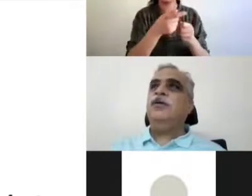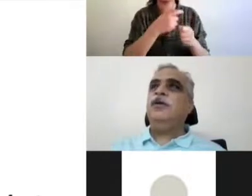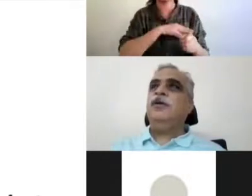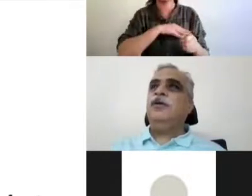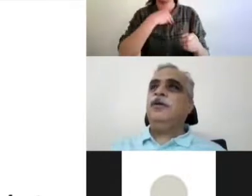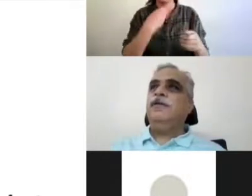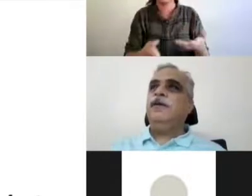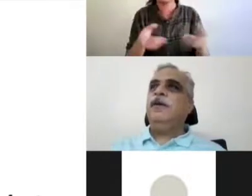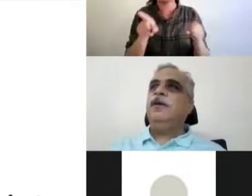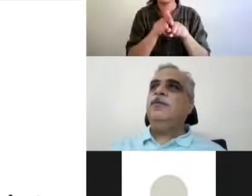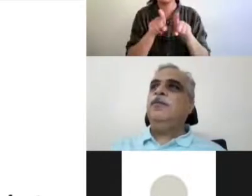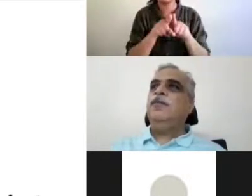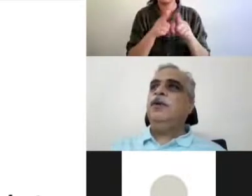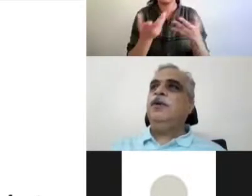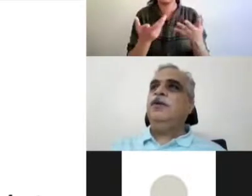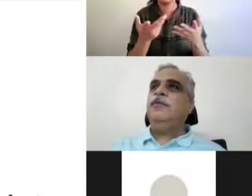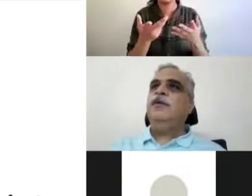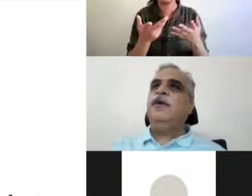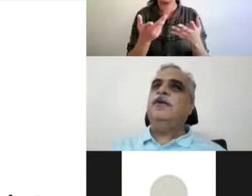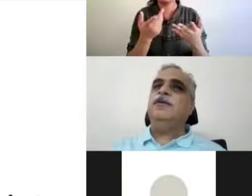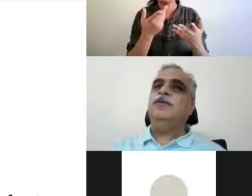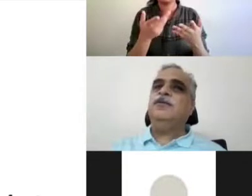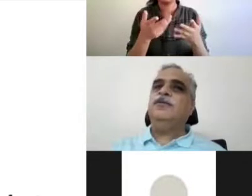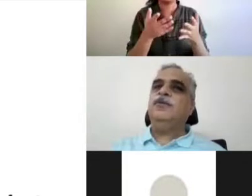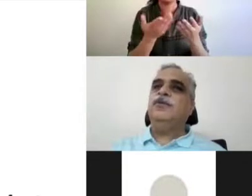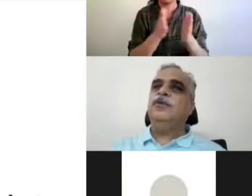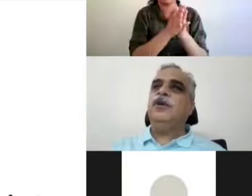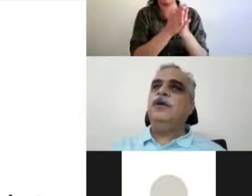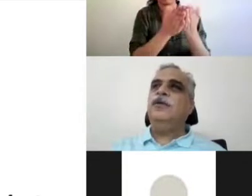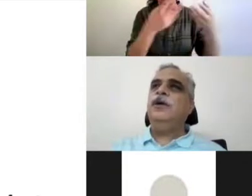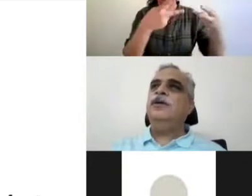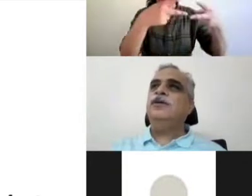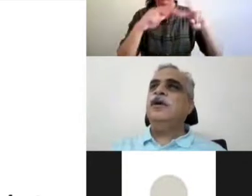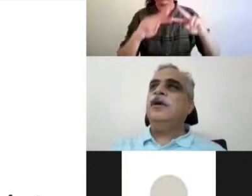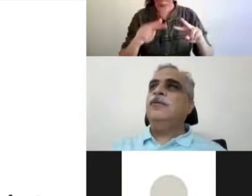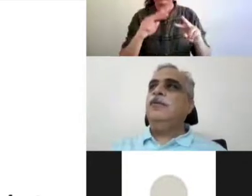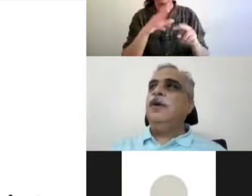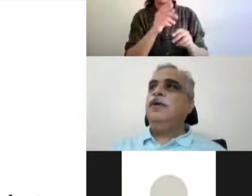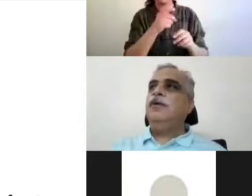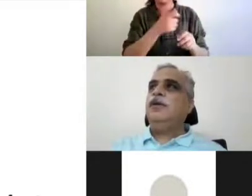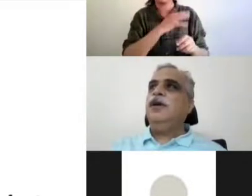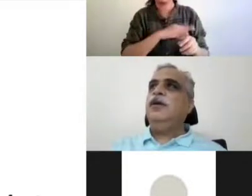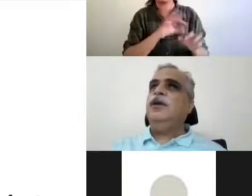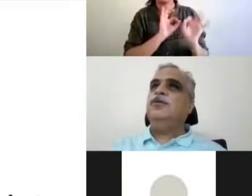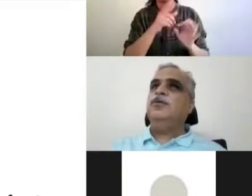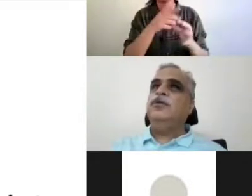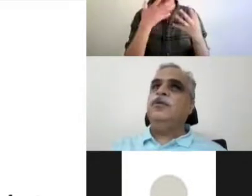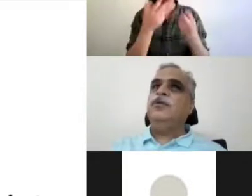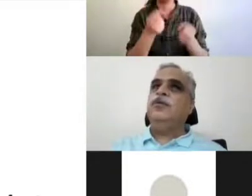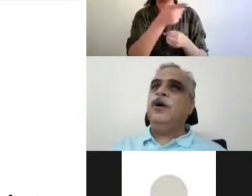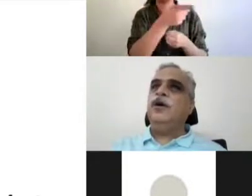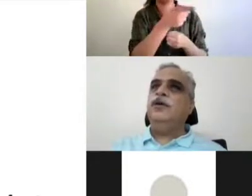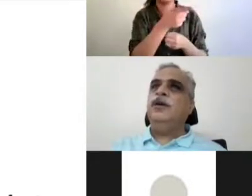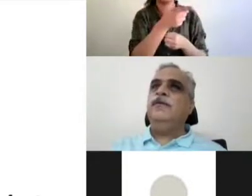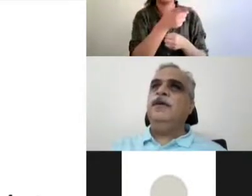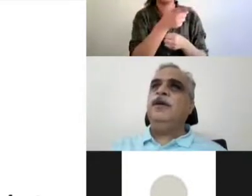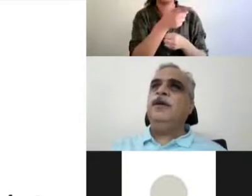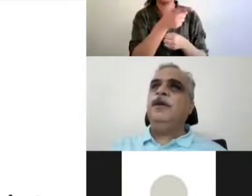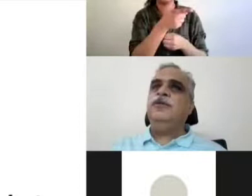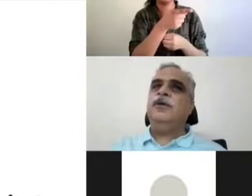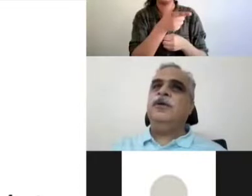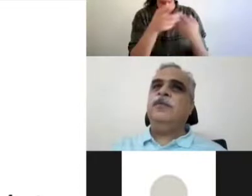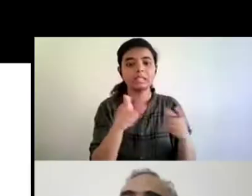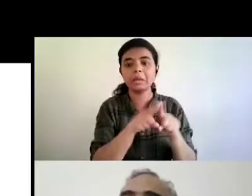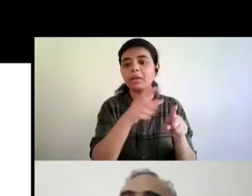not giving any monetary benefit to the right owners but they need to earn their living